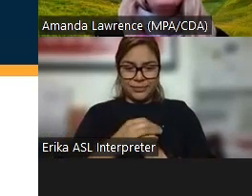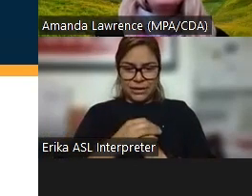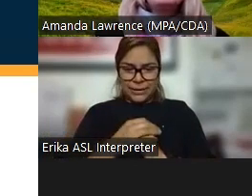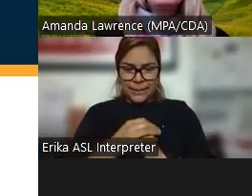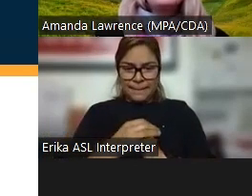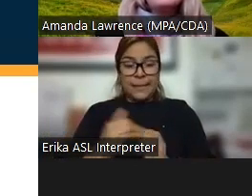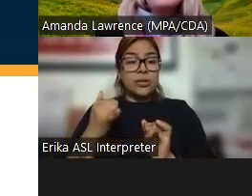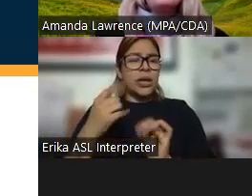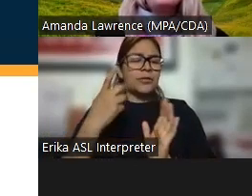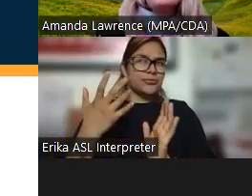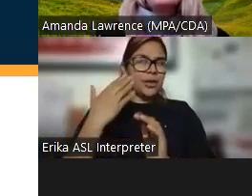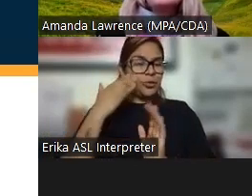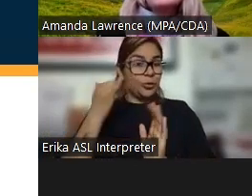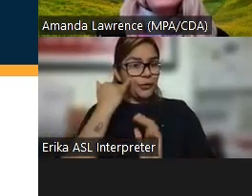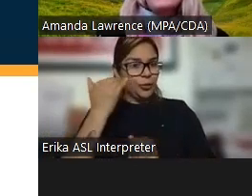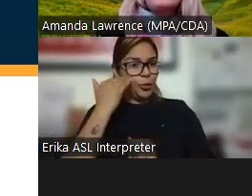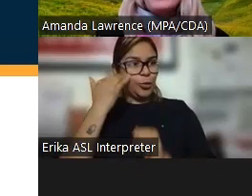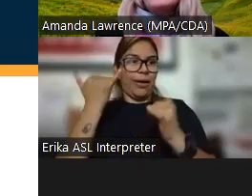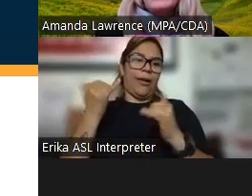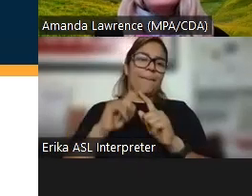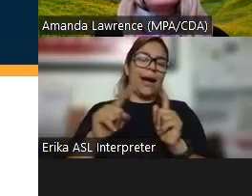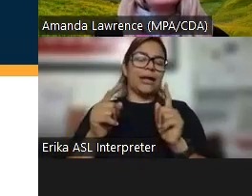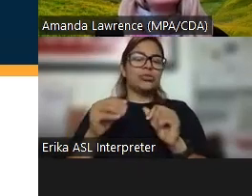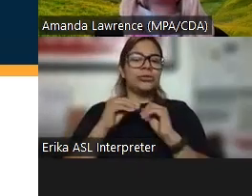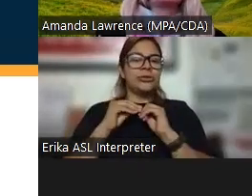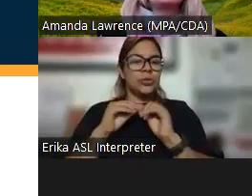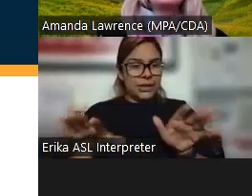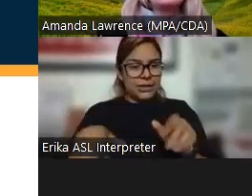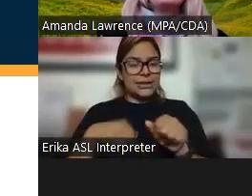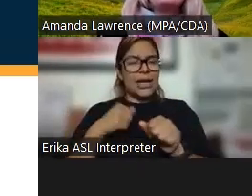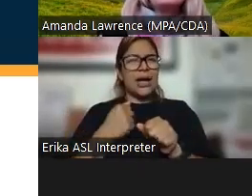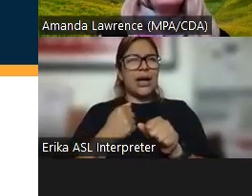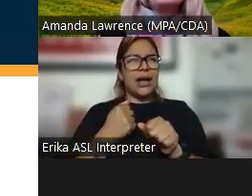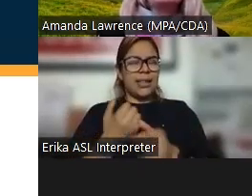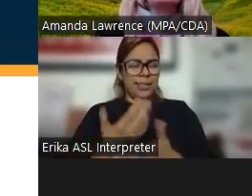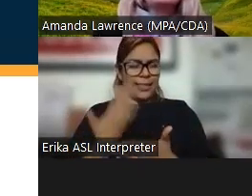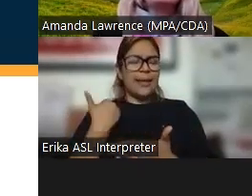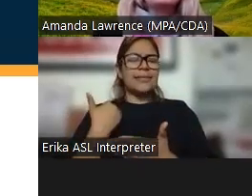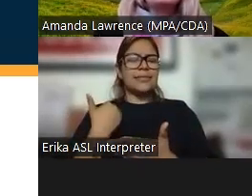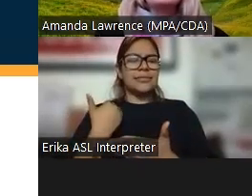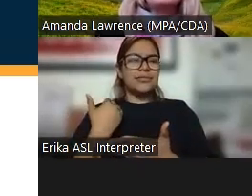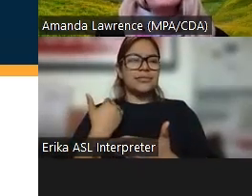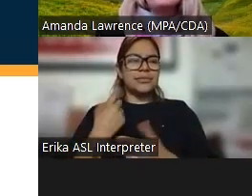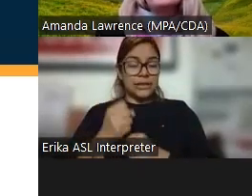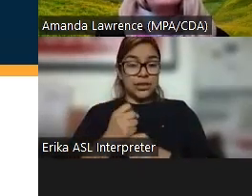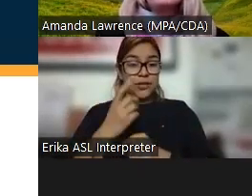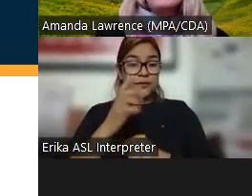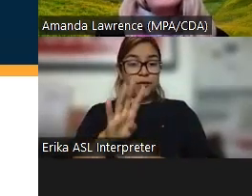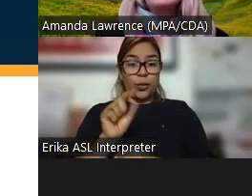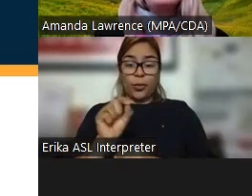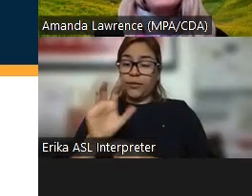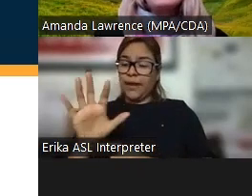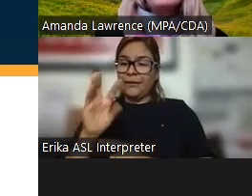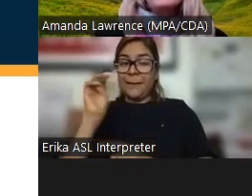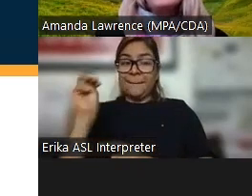heard, but we did release an RFA earlier this year for $4.5 million to